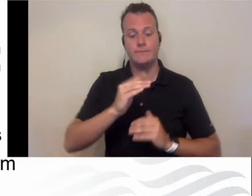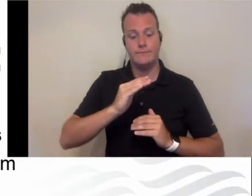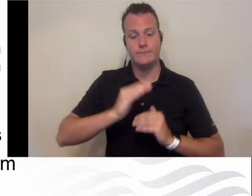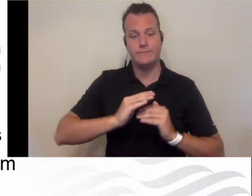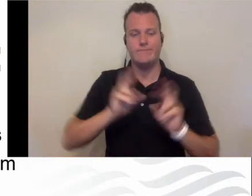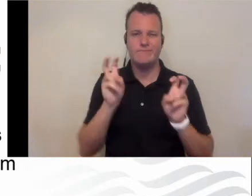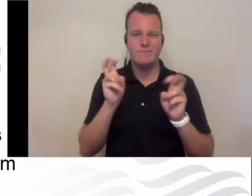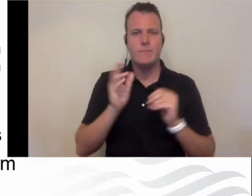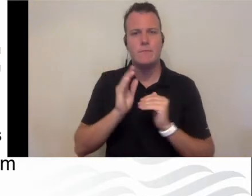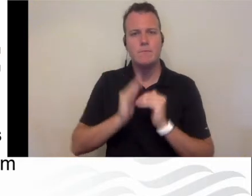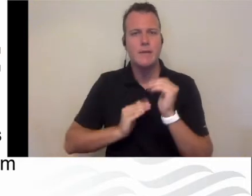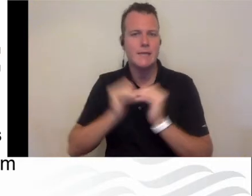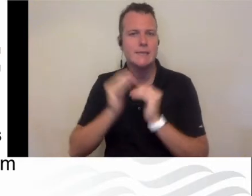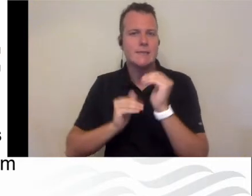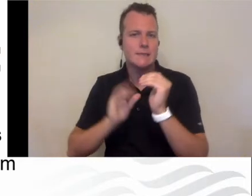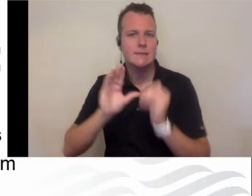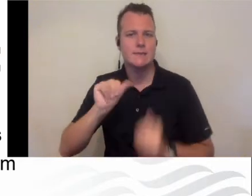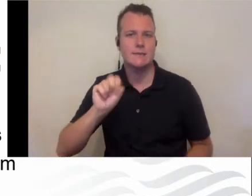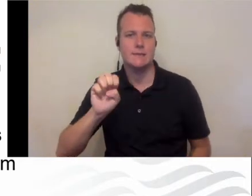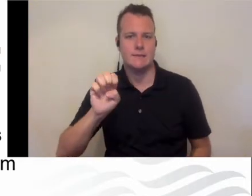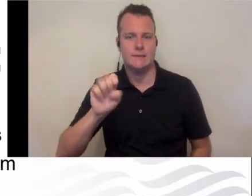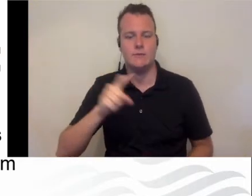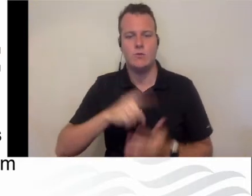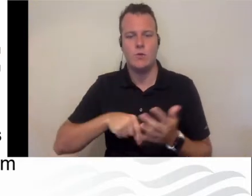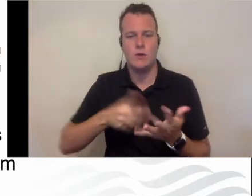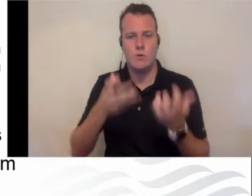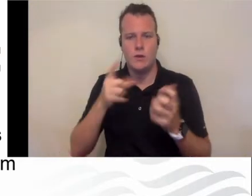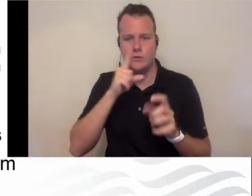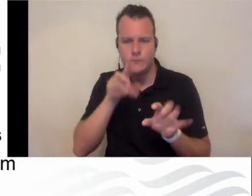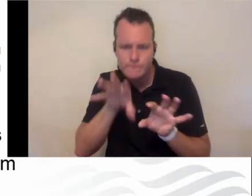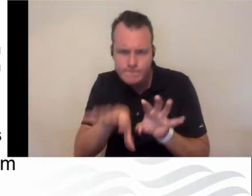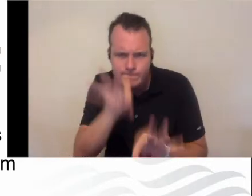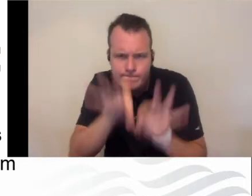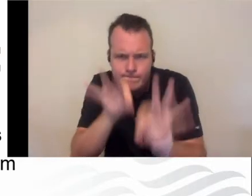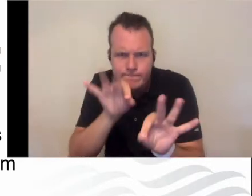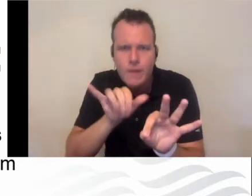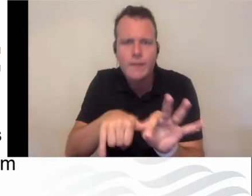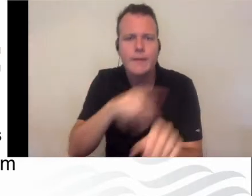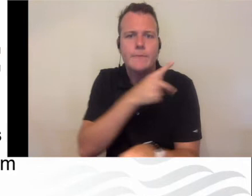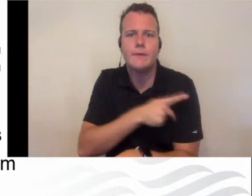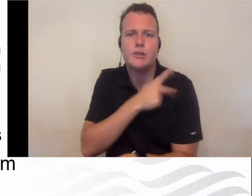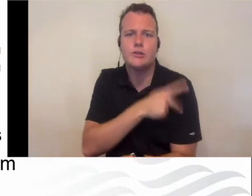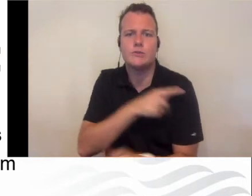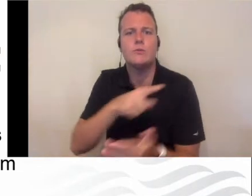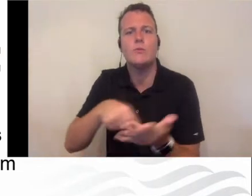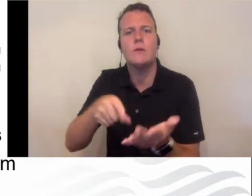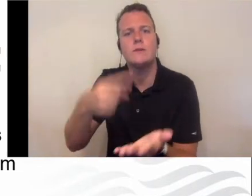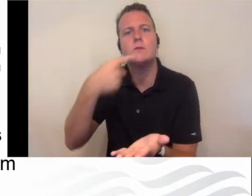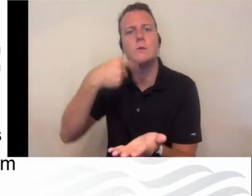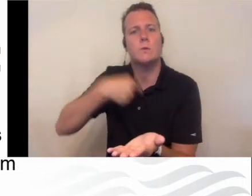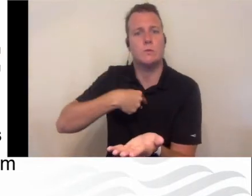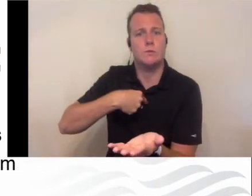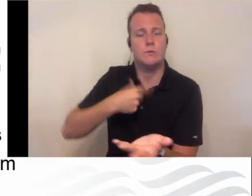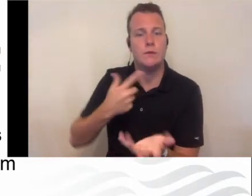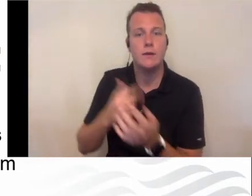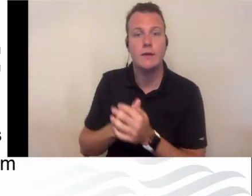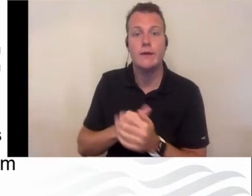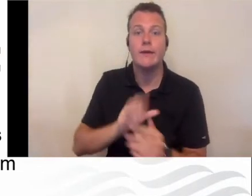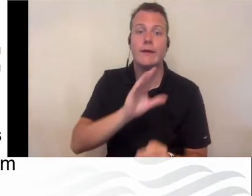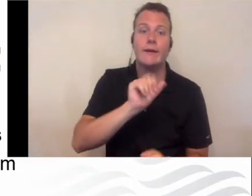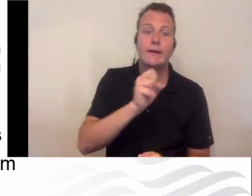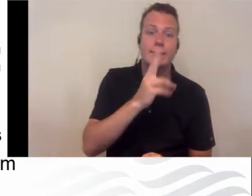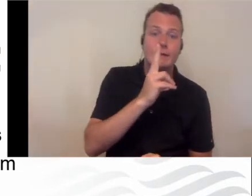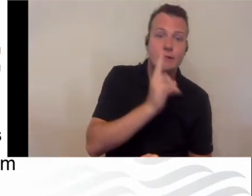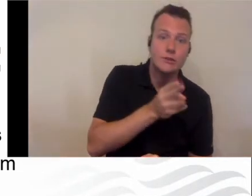case for what you're trying to discover from that patient, what they've told you, between their case history